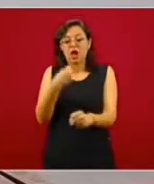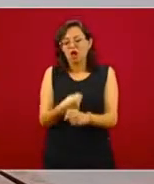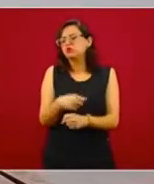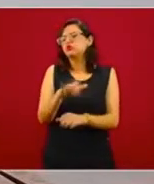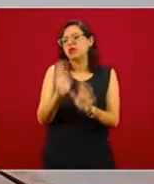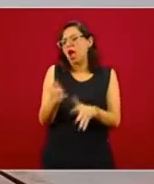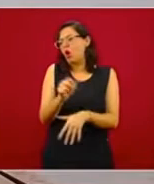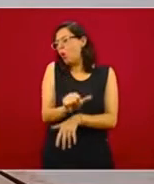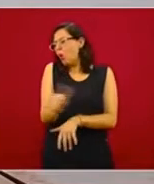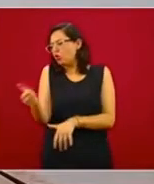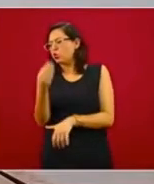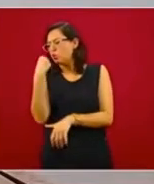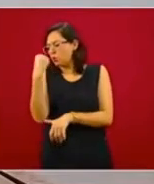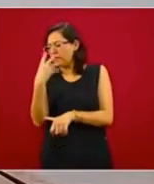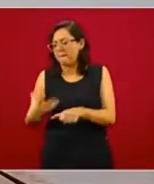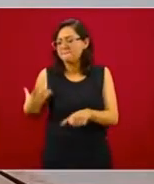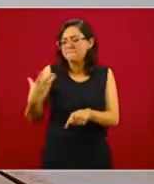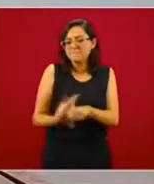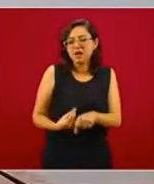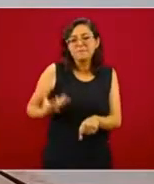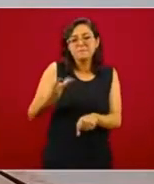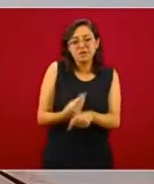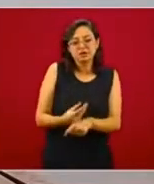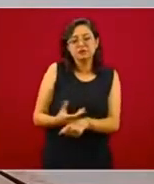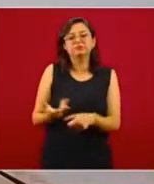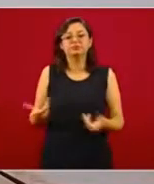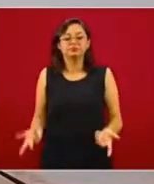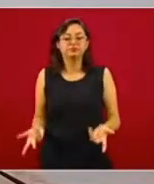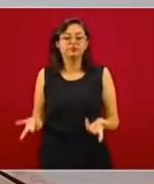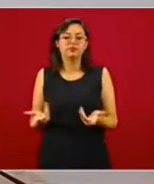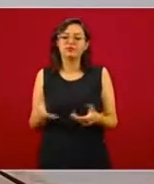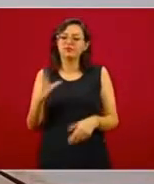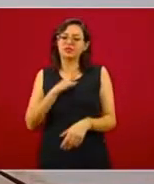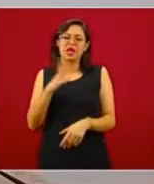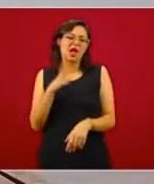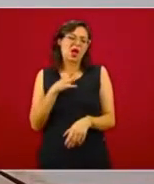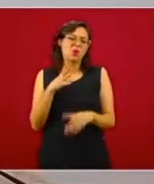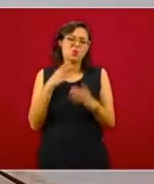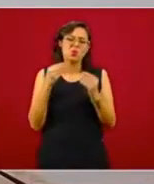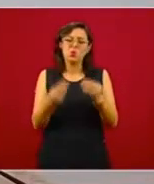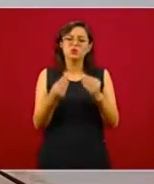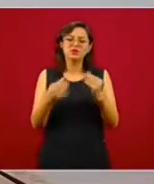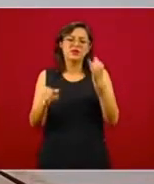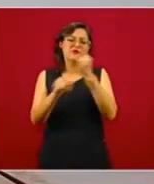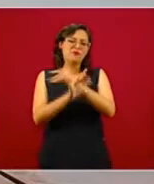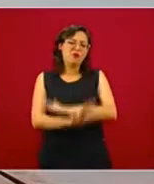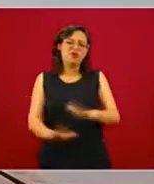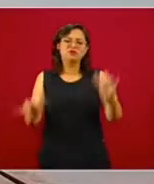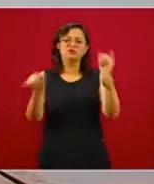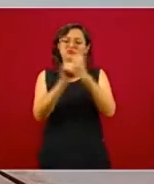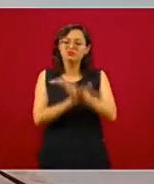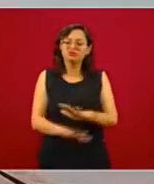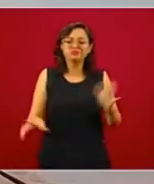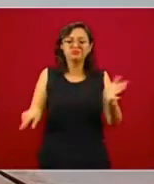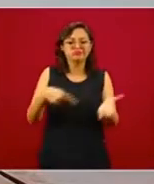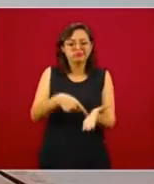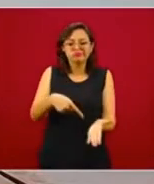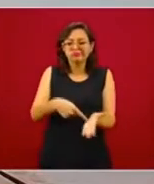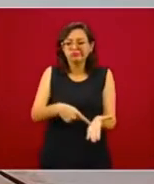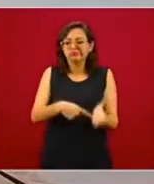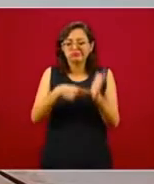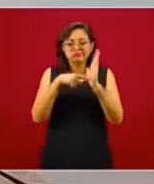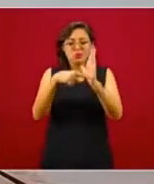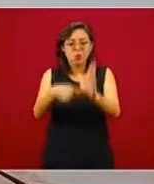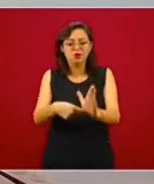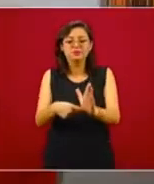the way up to 2 years old, of course, supplemented with other types of nutrients. We have